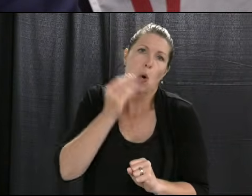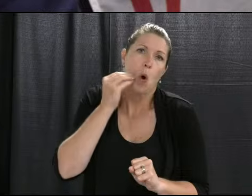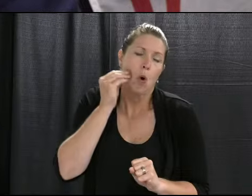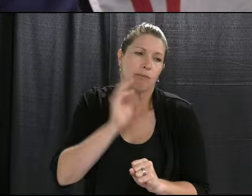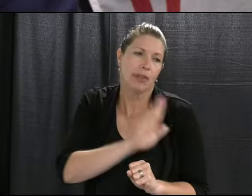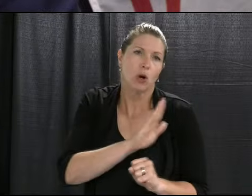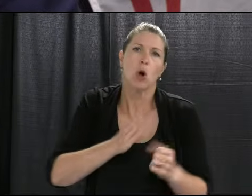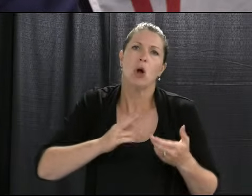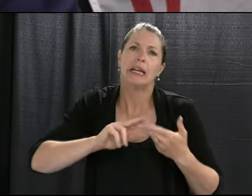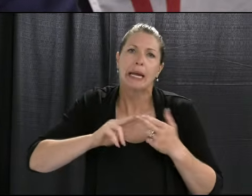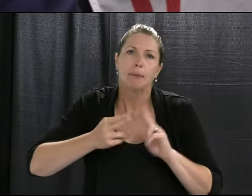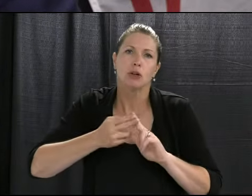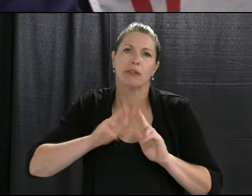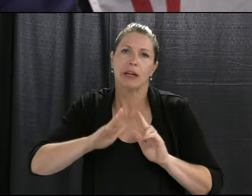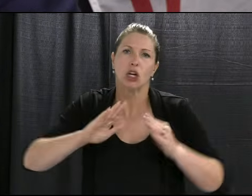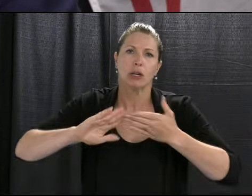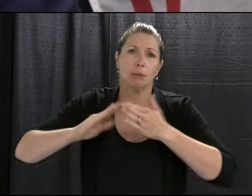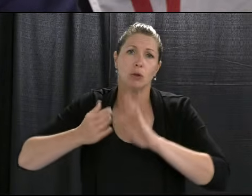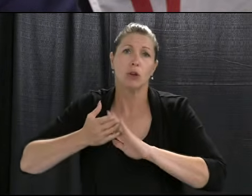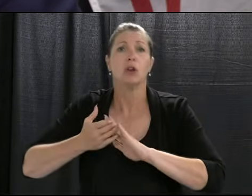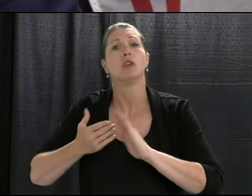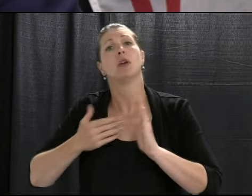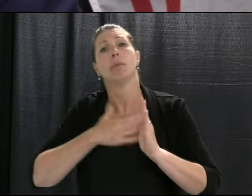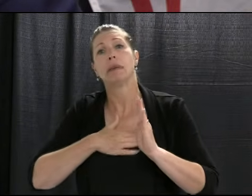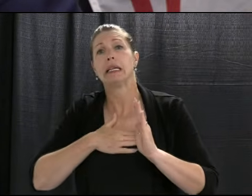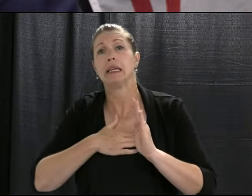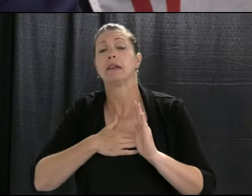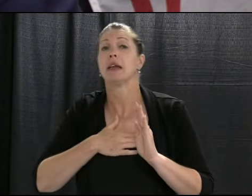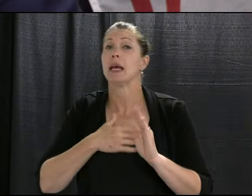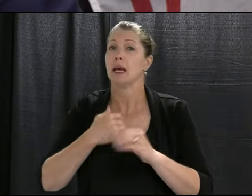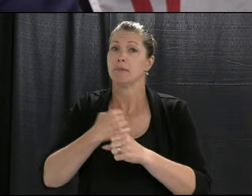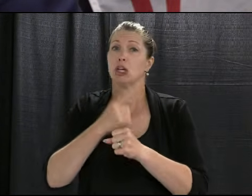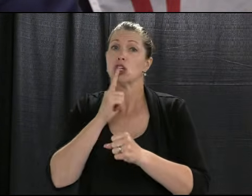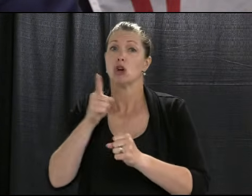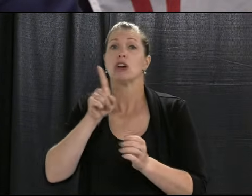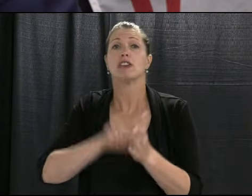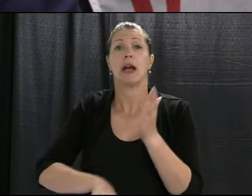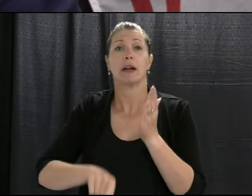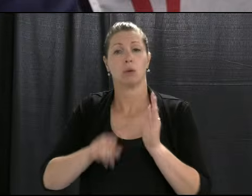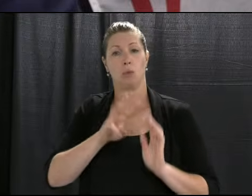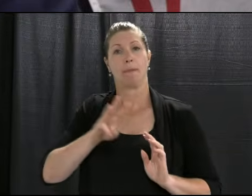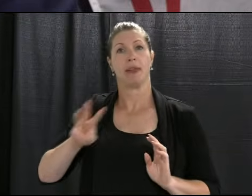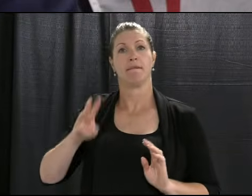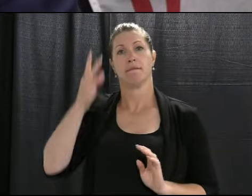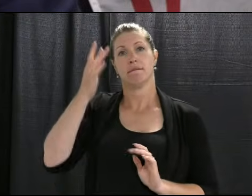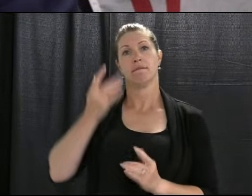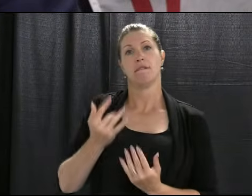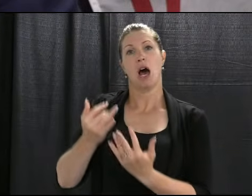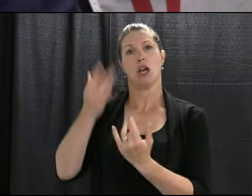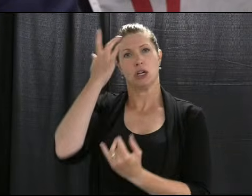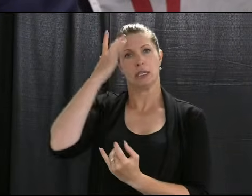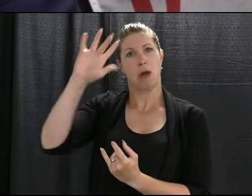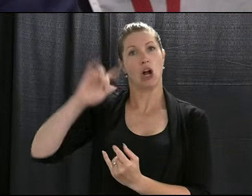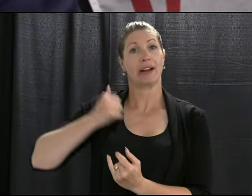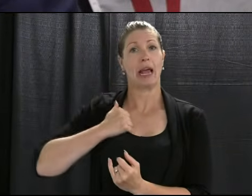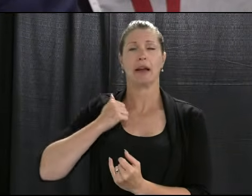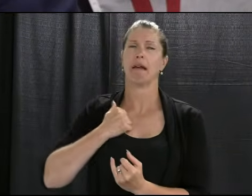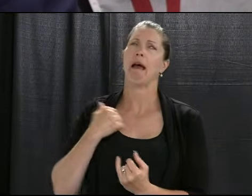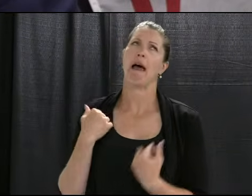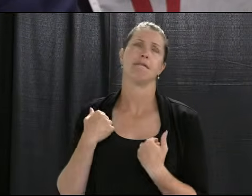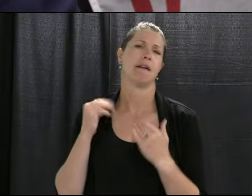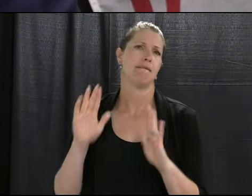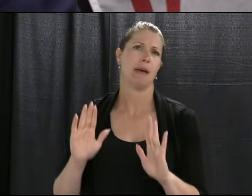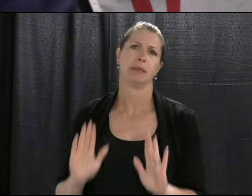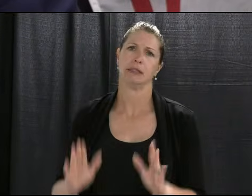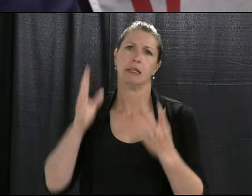and communities. So I want to remind folks, Fire Smart Canada has wonderful information if you're wondering